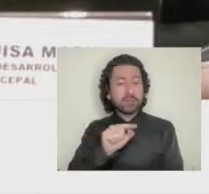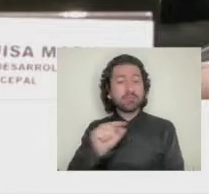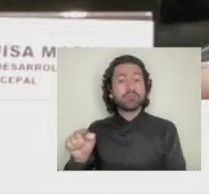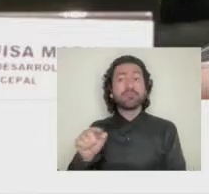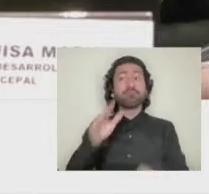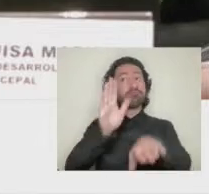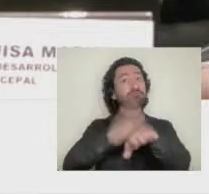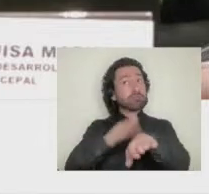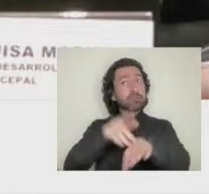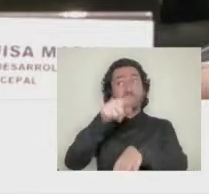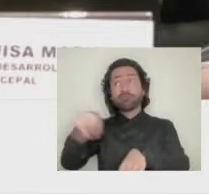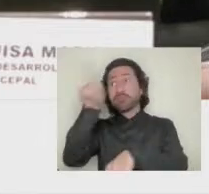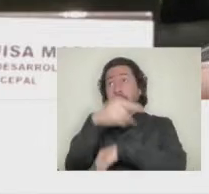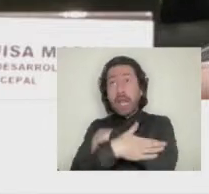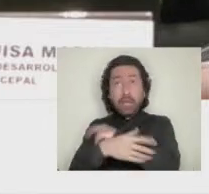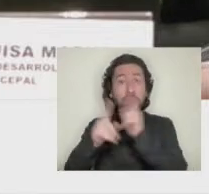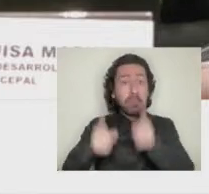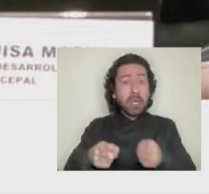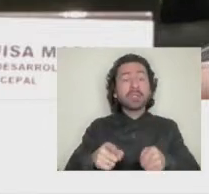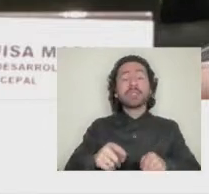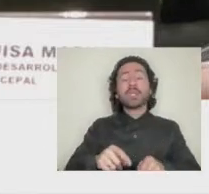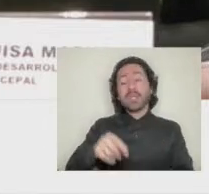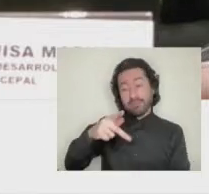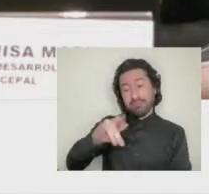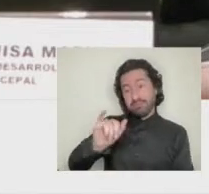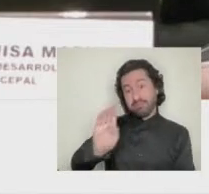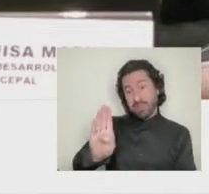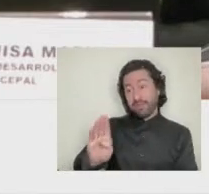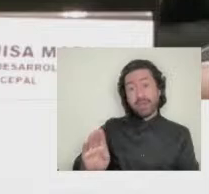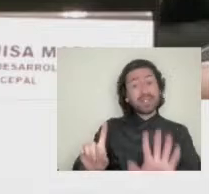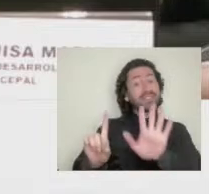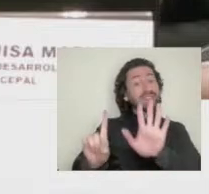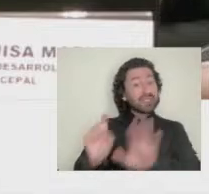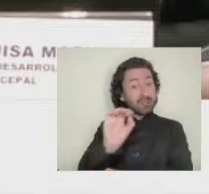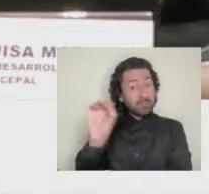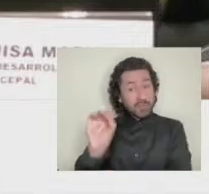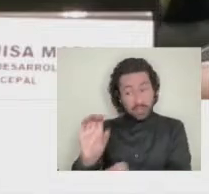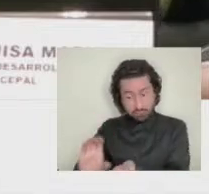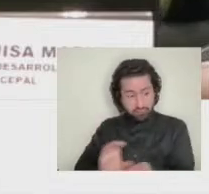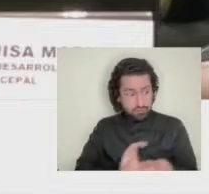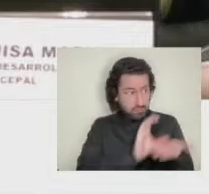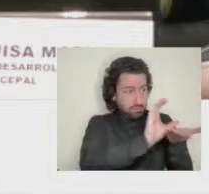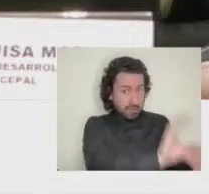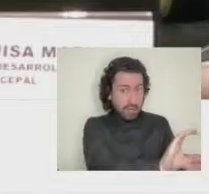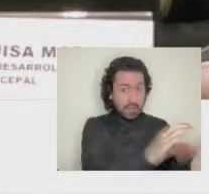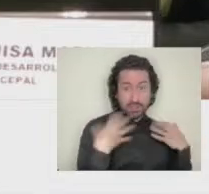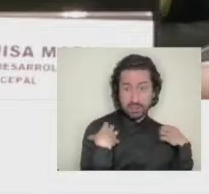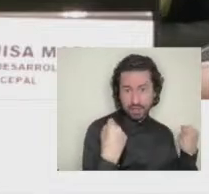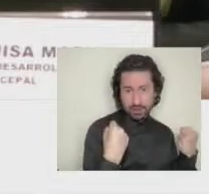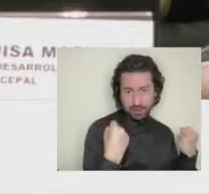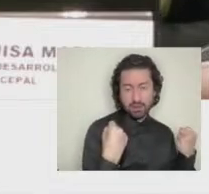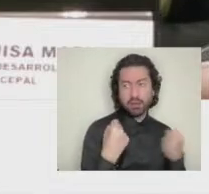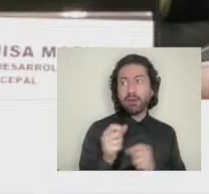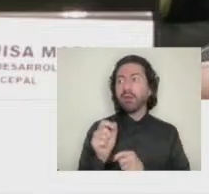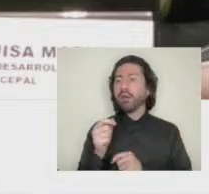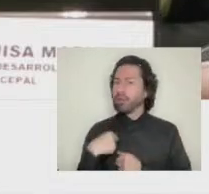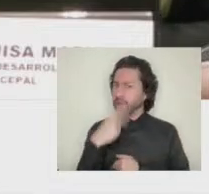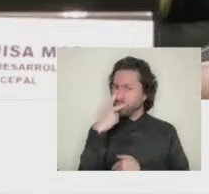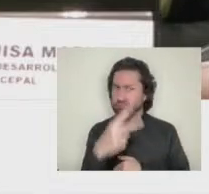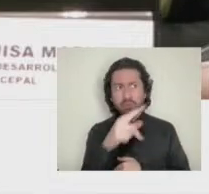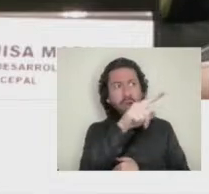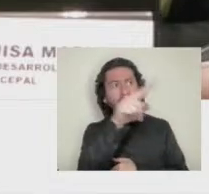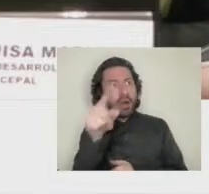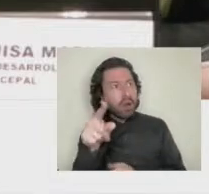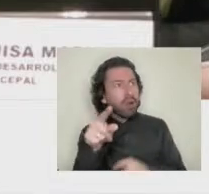under age 5. Countries that the recommendation of the WHO states that